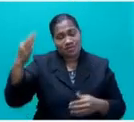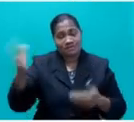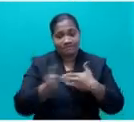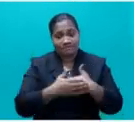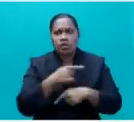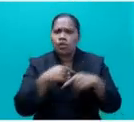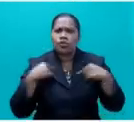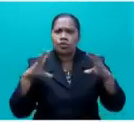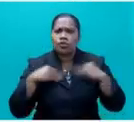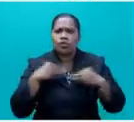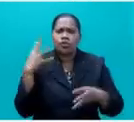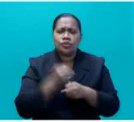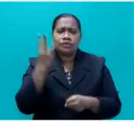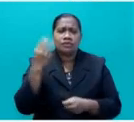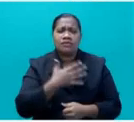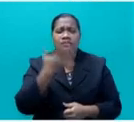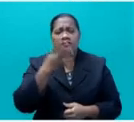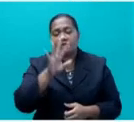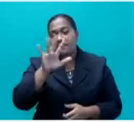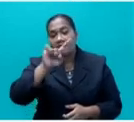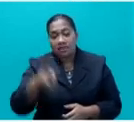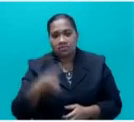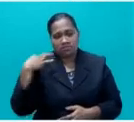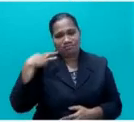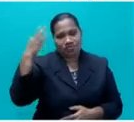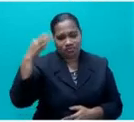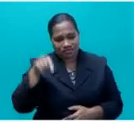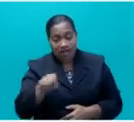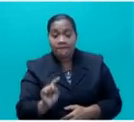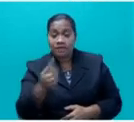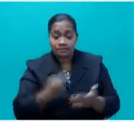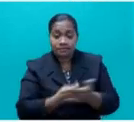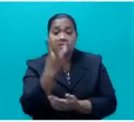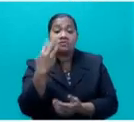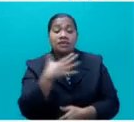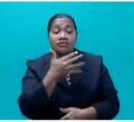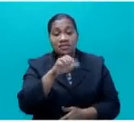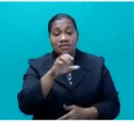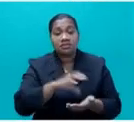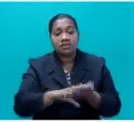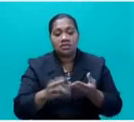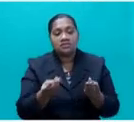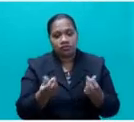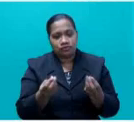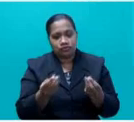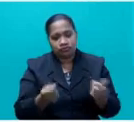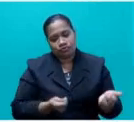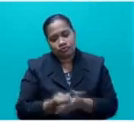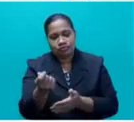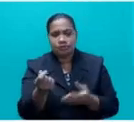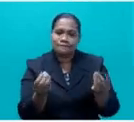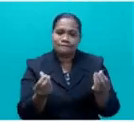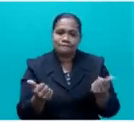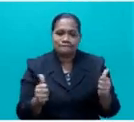around 345,000 applications for the first payment of $360 cash assistance. Mr. Speaker, sir,